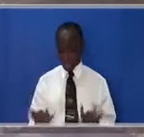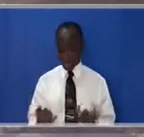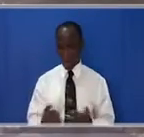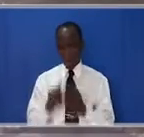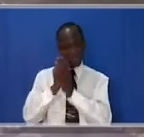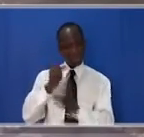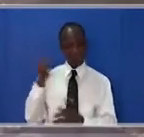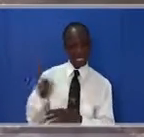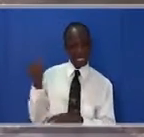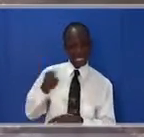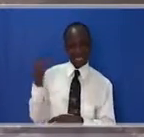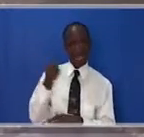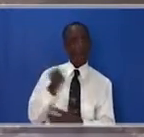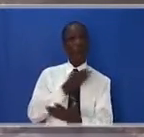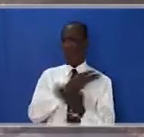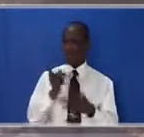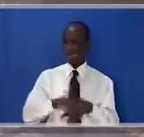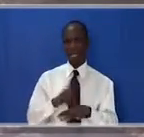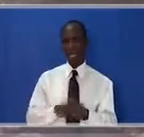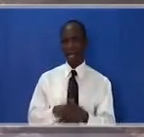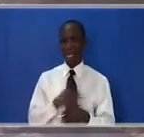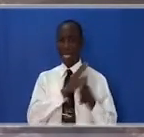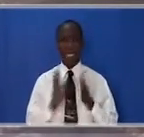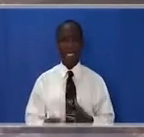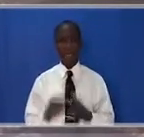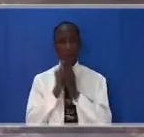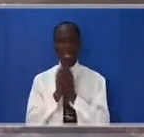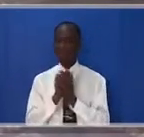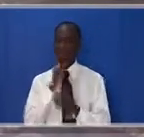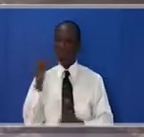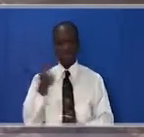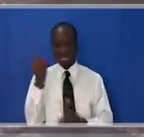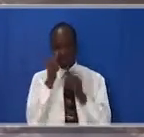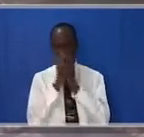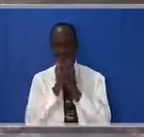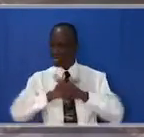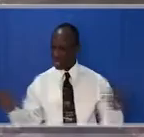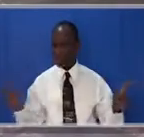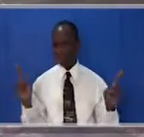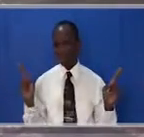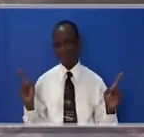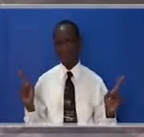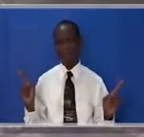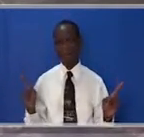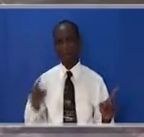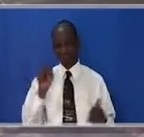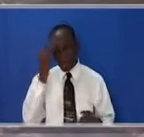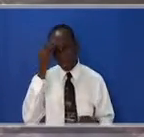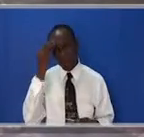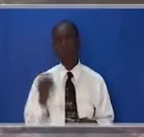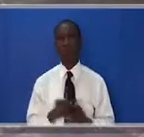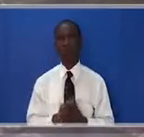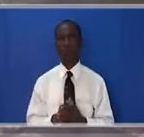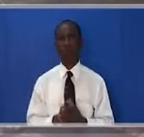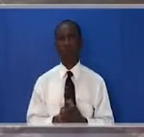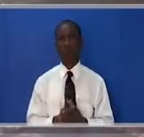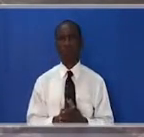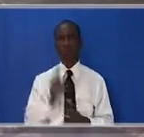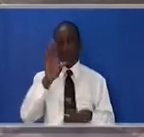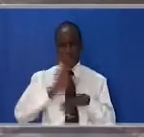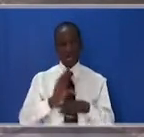som enye homeda die eni juufo som ntu aso nti wo eji en kire kire a ese se woti every church of Christ